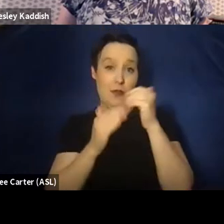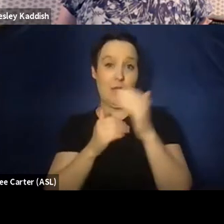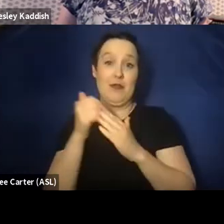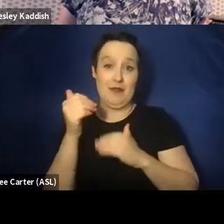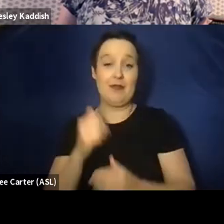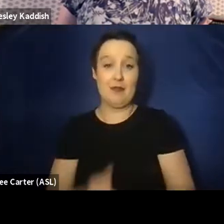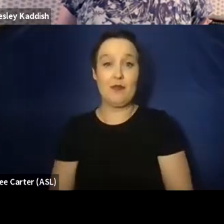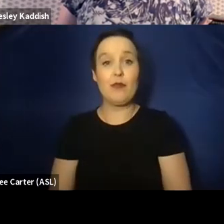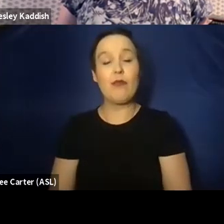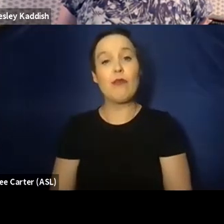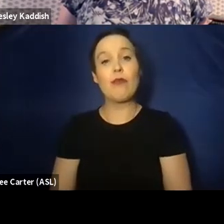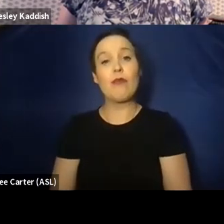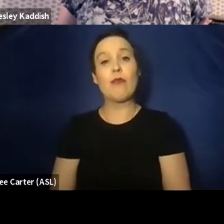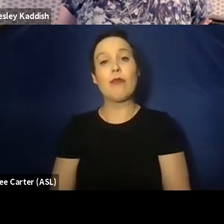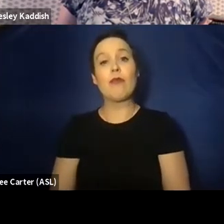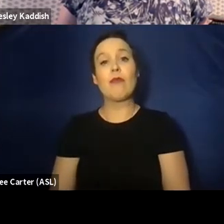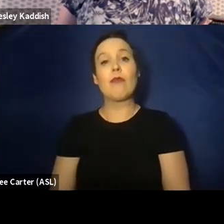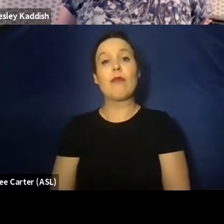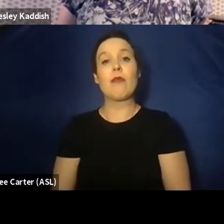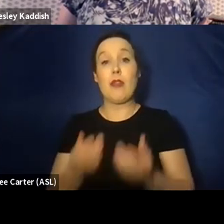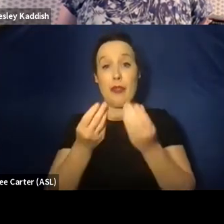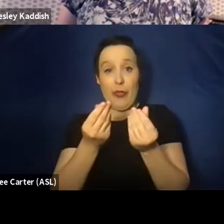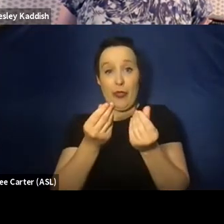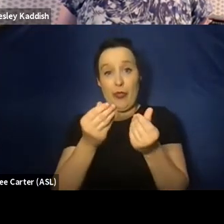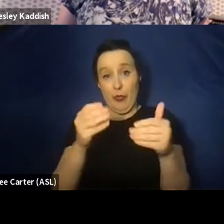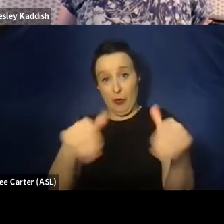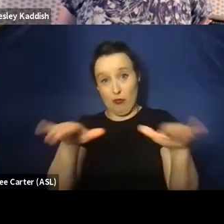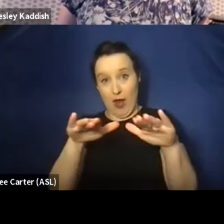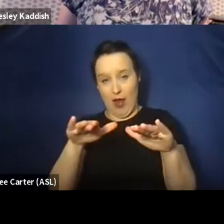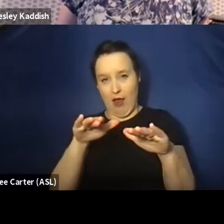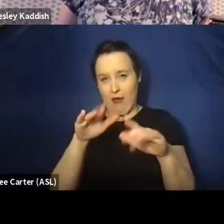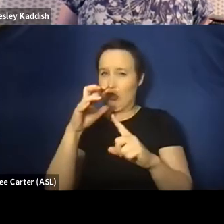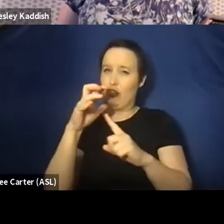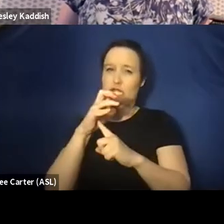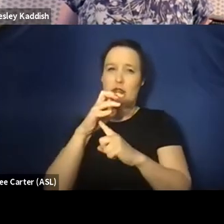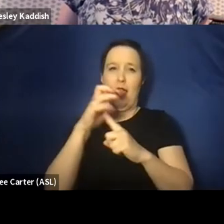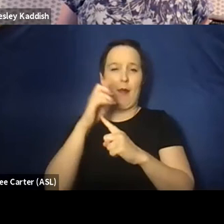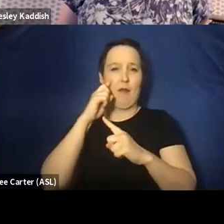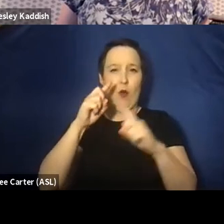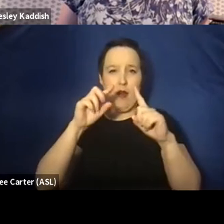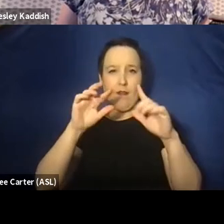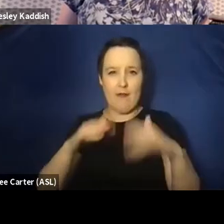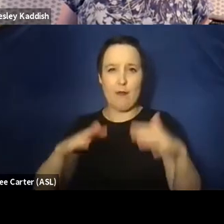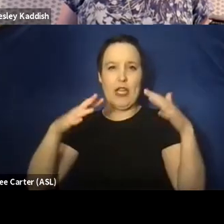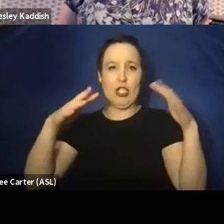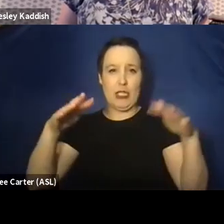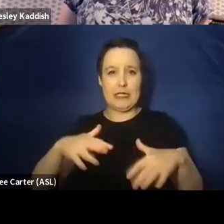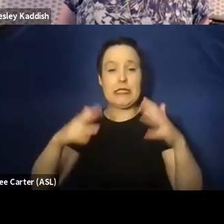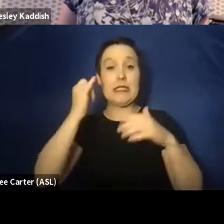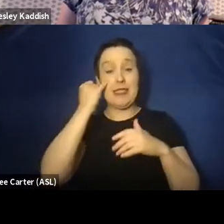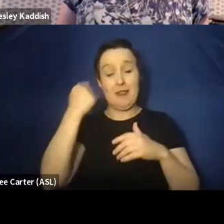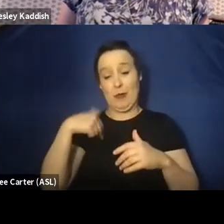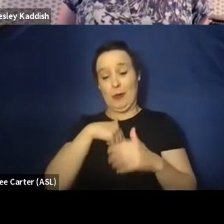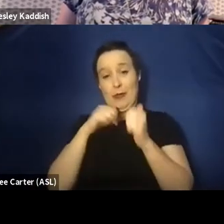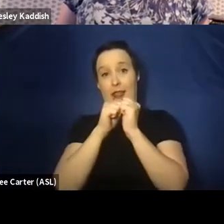The ground is a really great listening source, just so you know. It produces a tremendous amount of vibration, and if we were in the same room, I would have you take your shoes